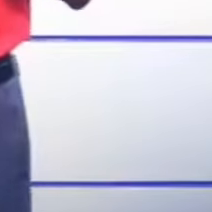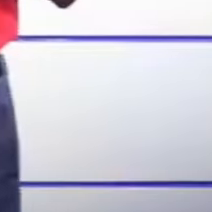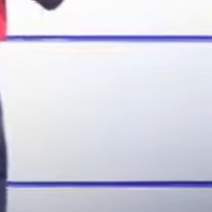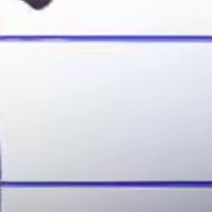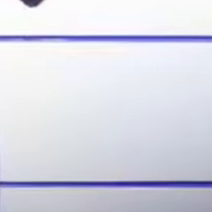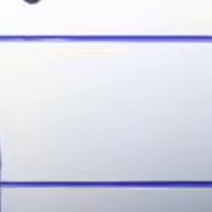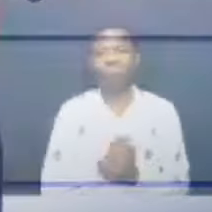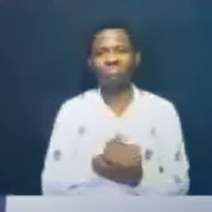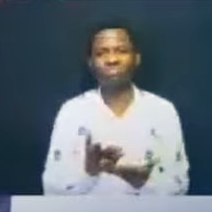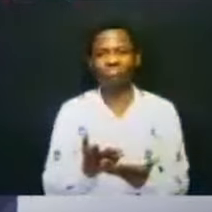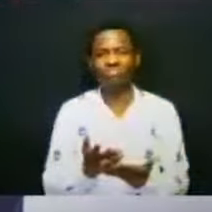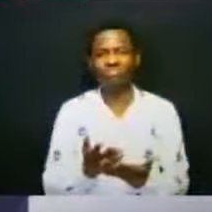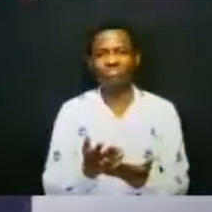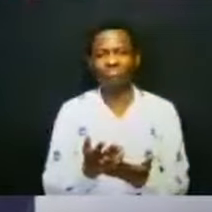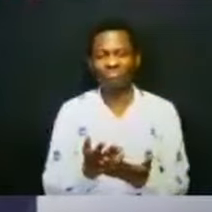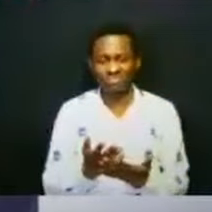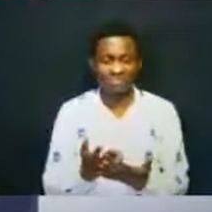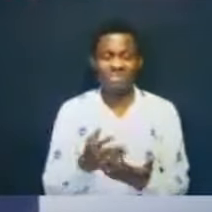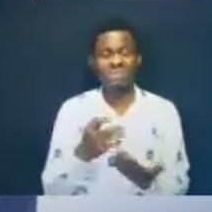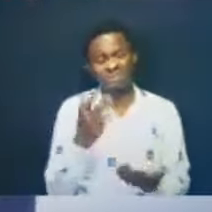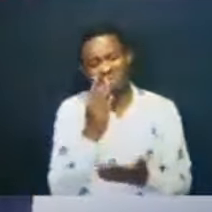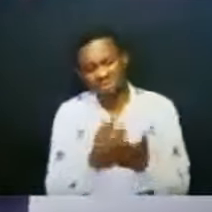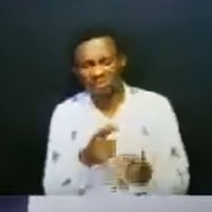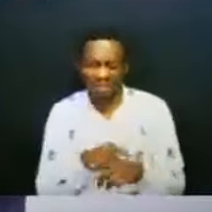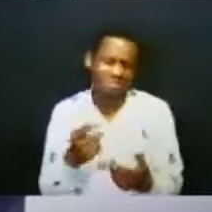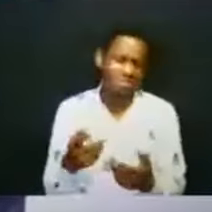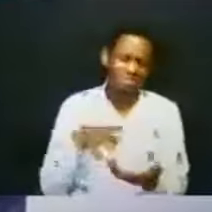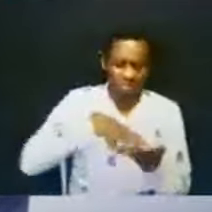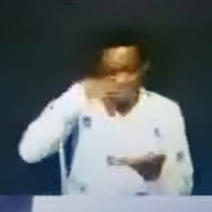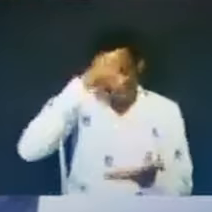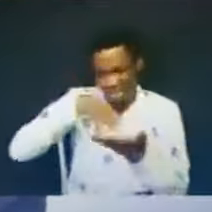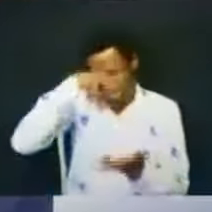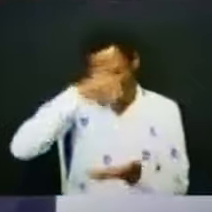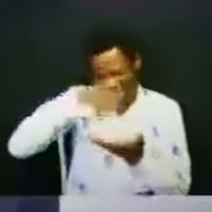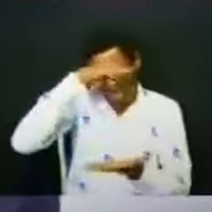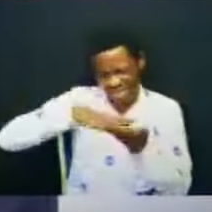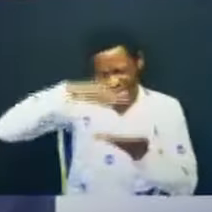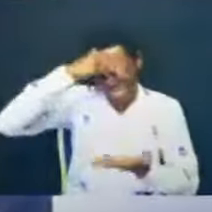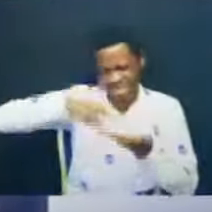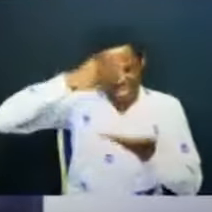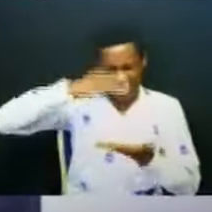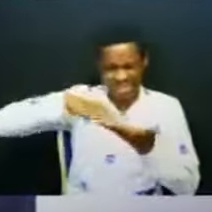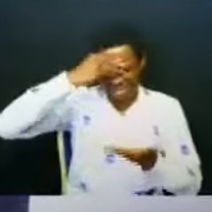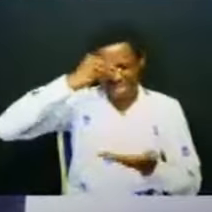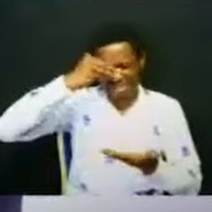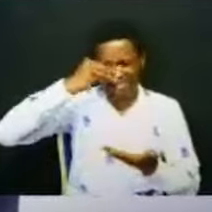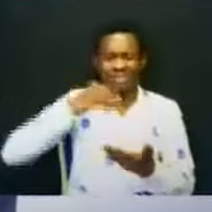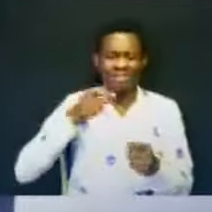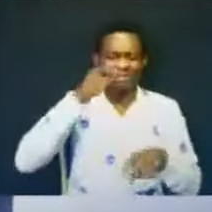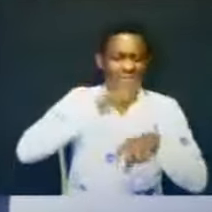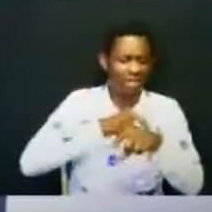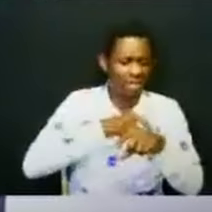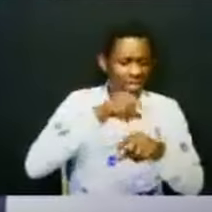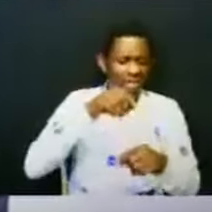mean that sometimes you have studied very hard and then by the time of the exams, you miss certain things. You said, oh,